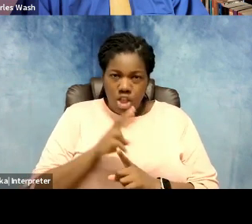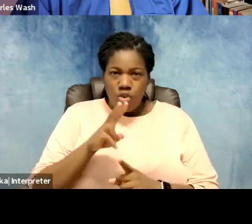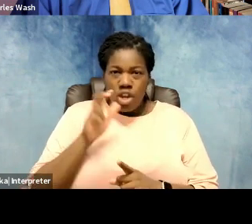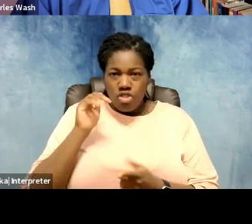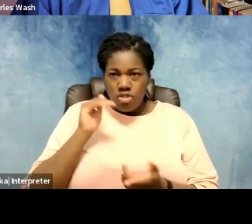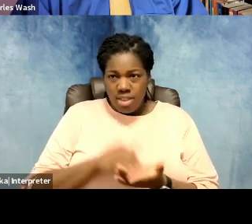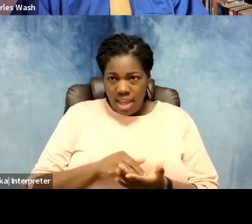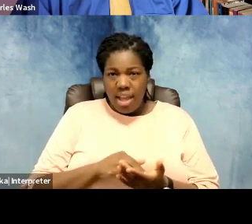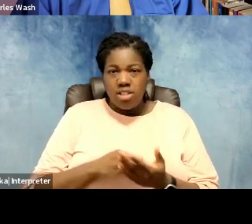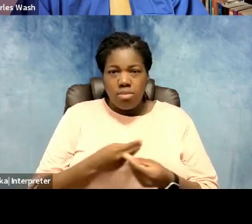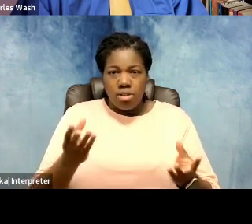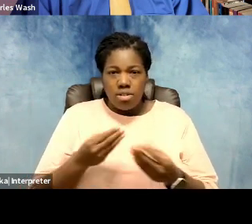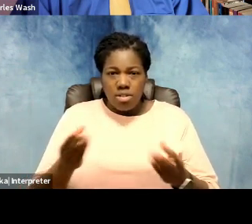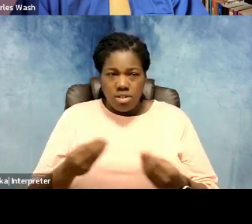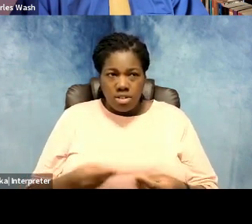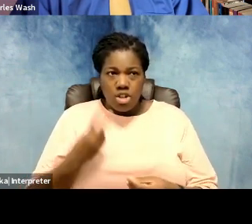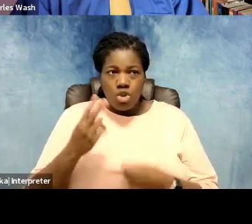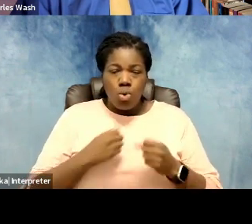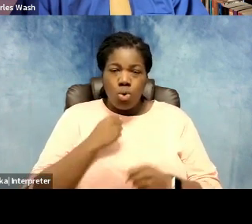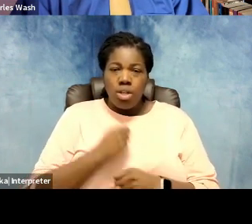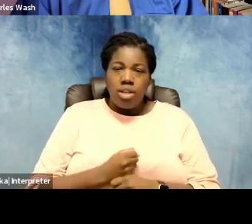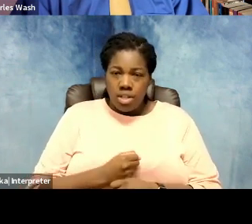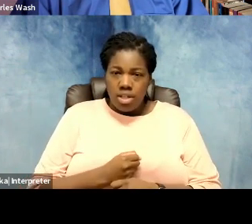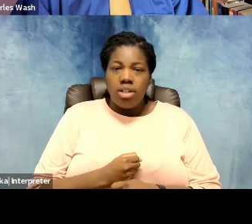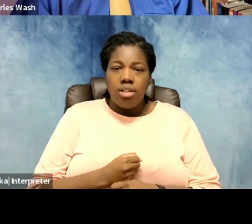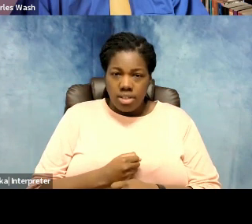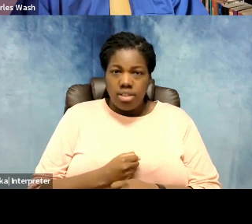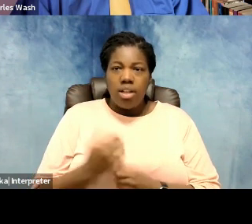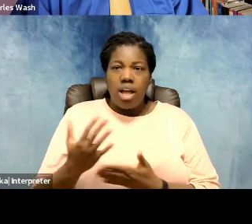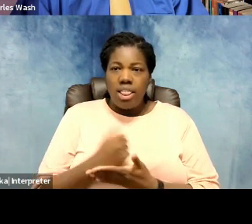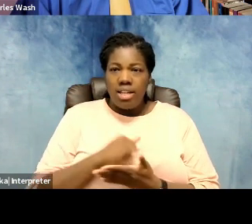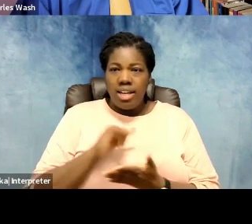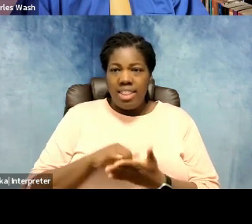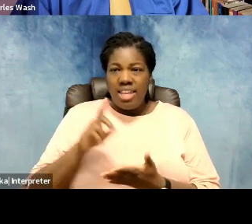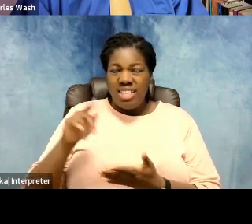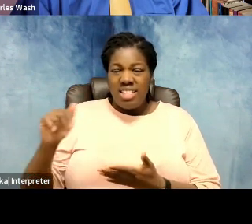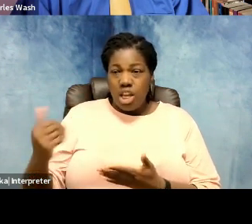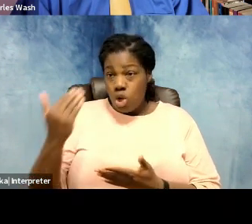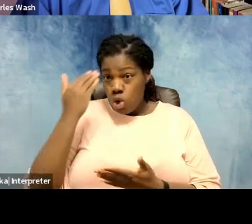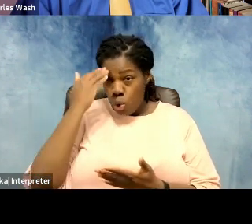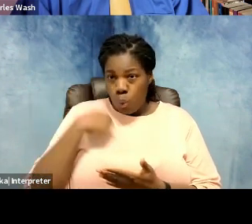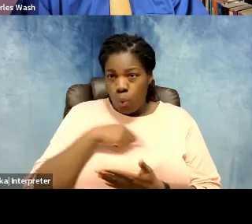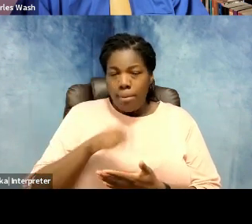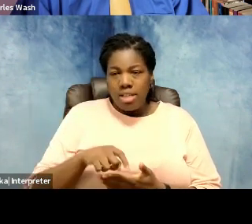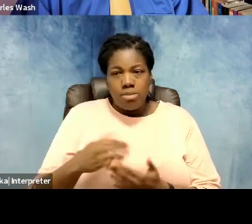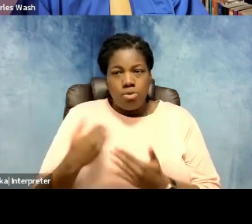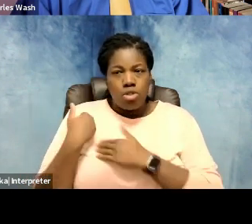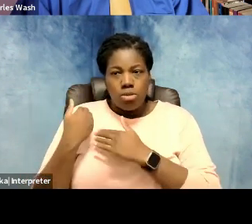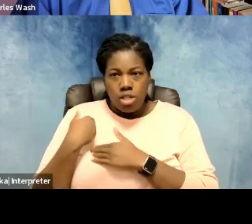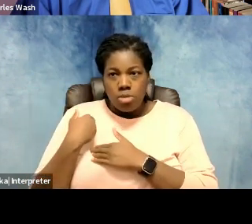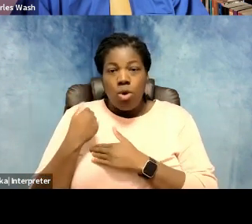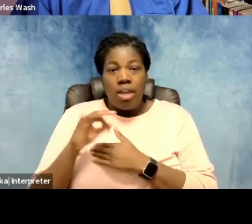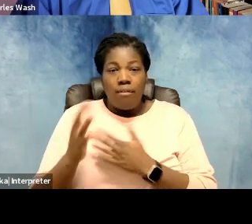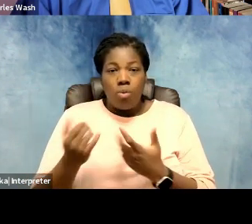these being delivered over the next 2 years, collecting that data, right? Knowing that we have to take responsibility. If we're